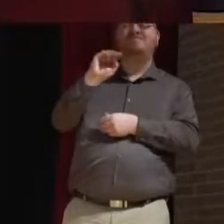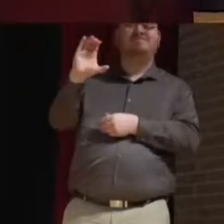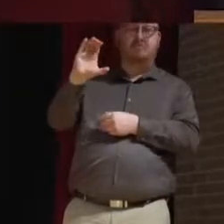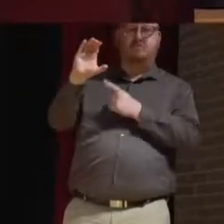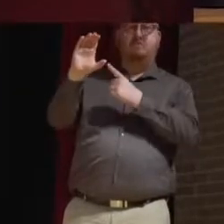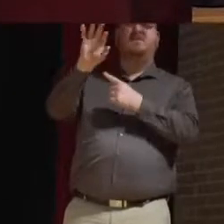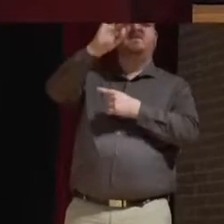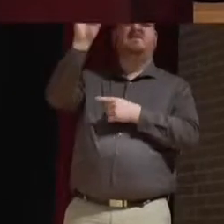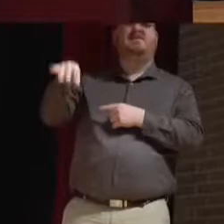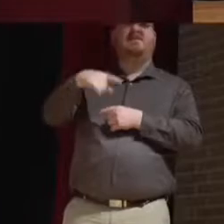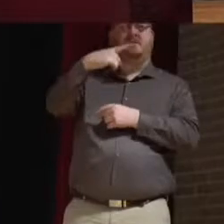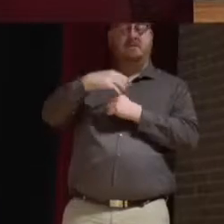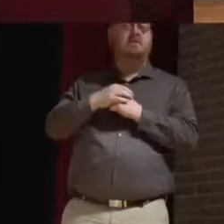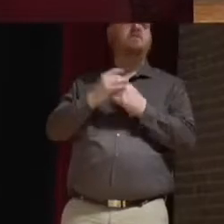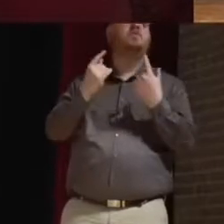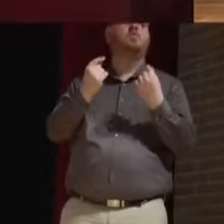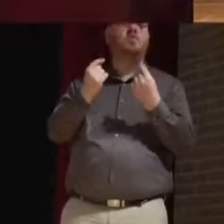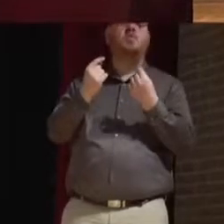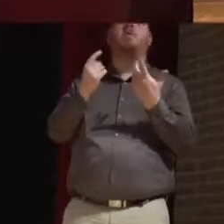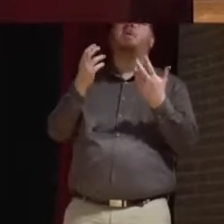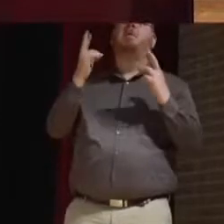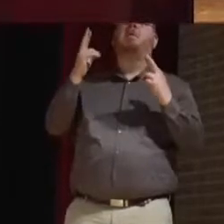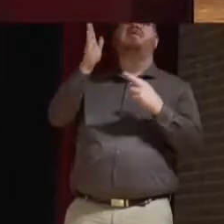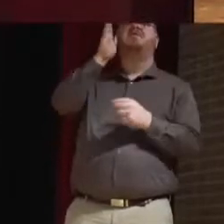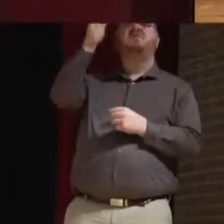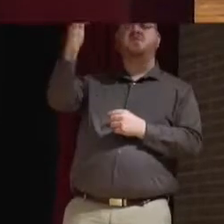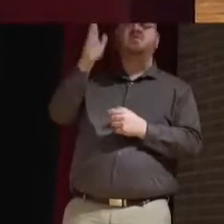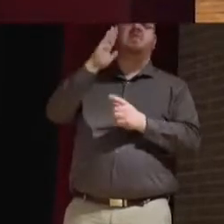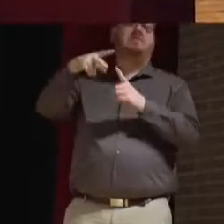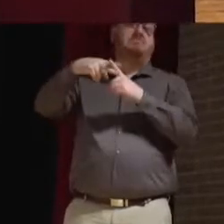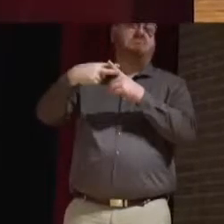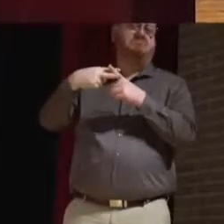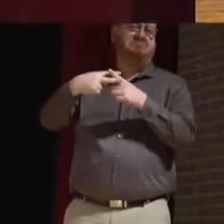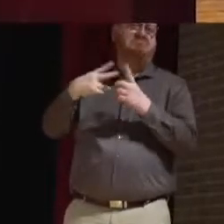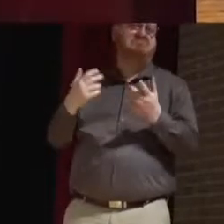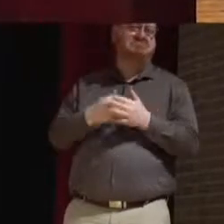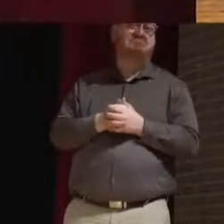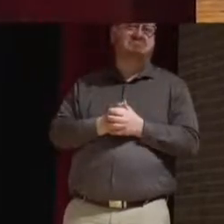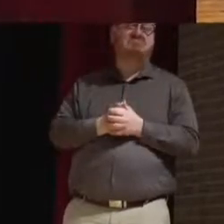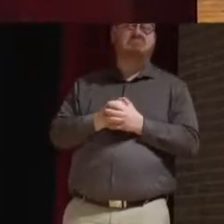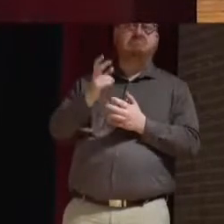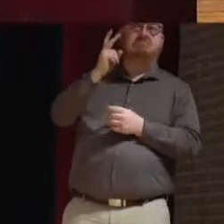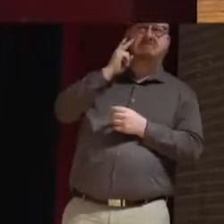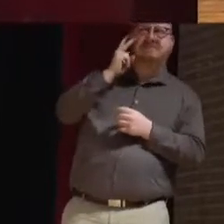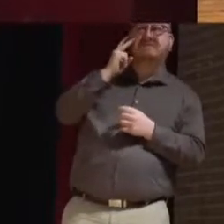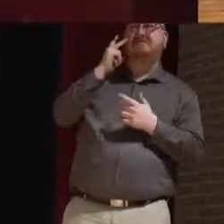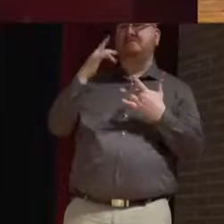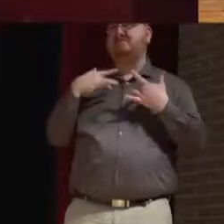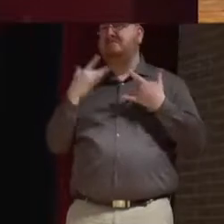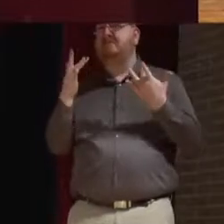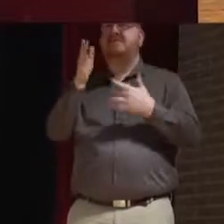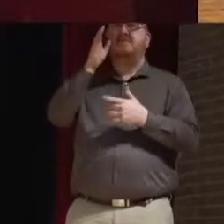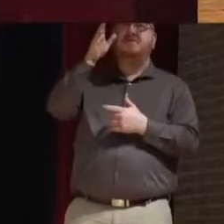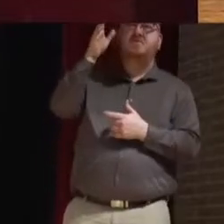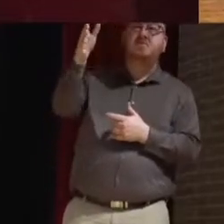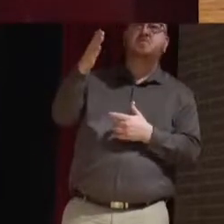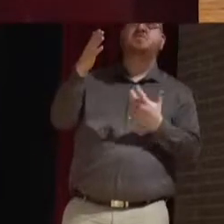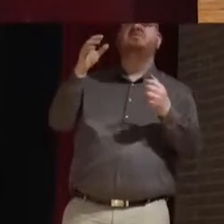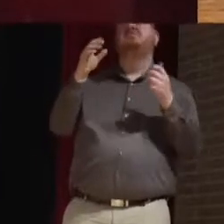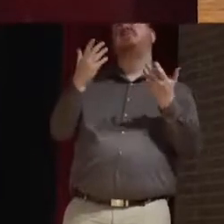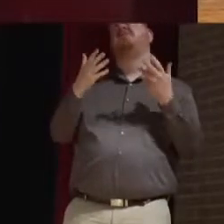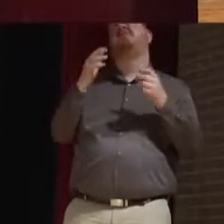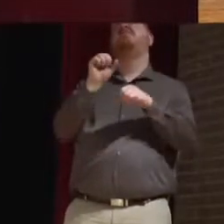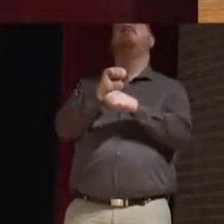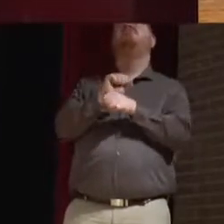what I'm doing is just in the future, hopefully to be an auto mechanic, see what I can go for in the future, maybe work at a dealership